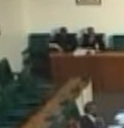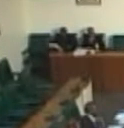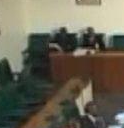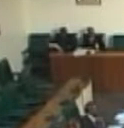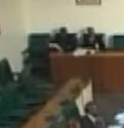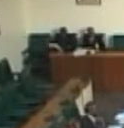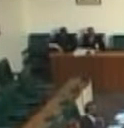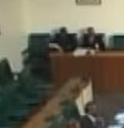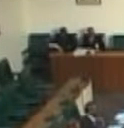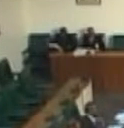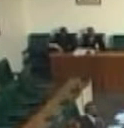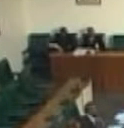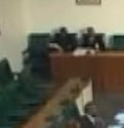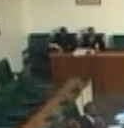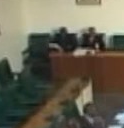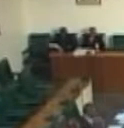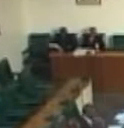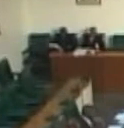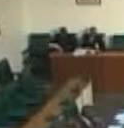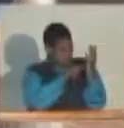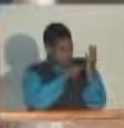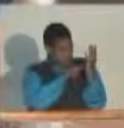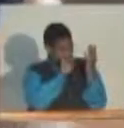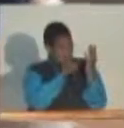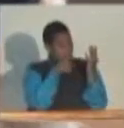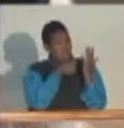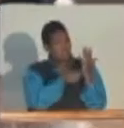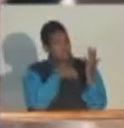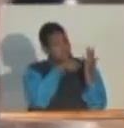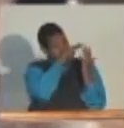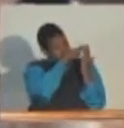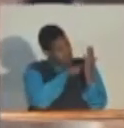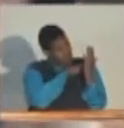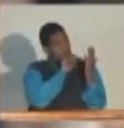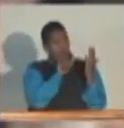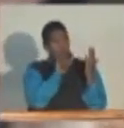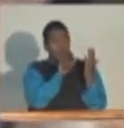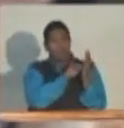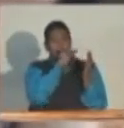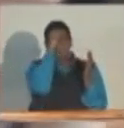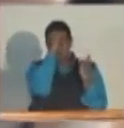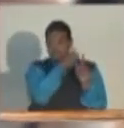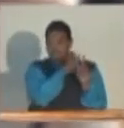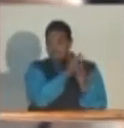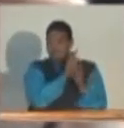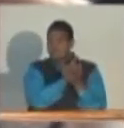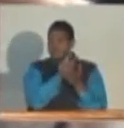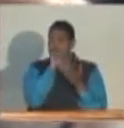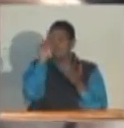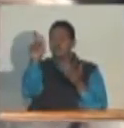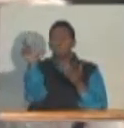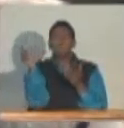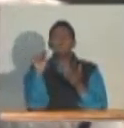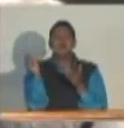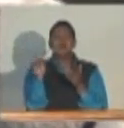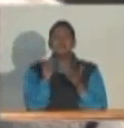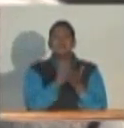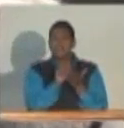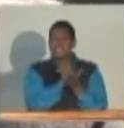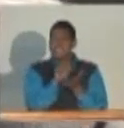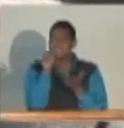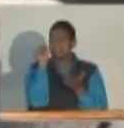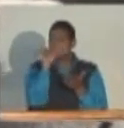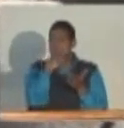retrieve Mrs. Malahou Fort while she was in the restroom. Upon learning that she had gone to the ladies' room, they sent a